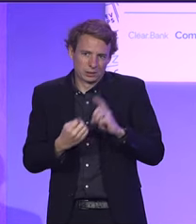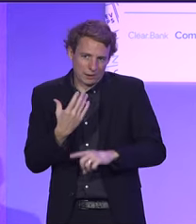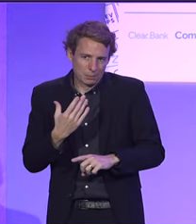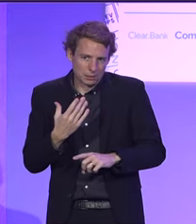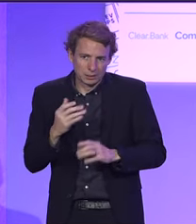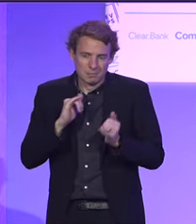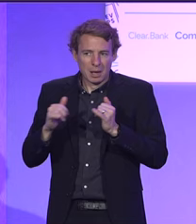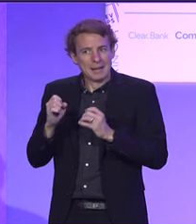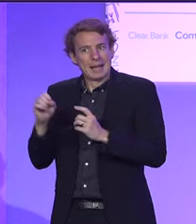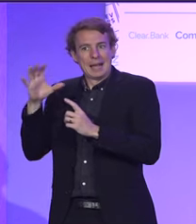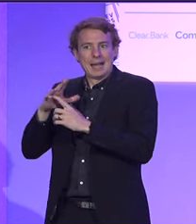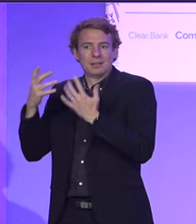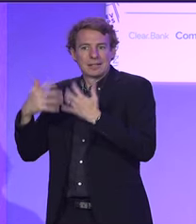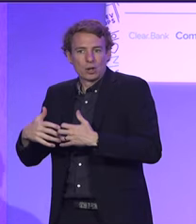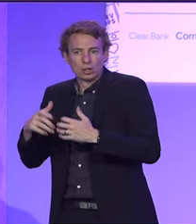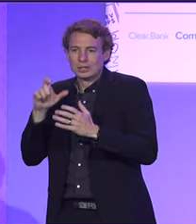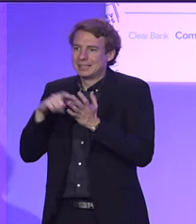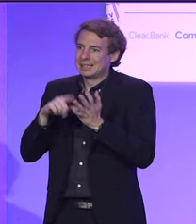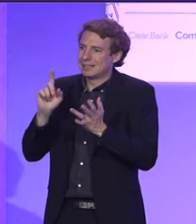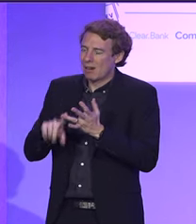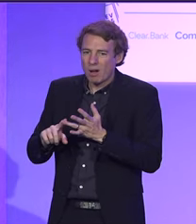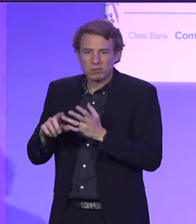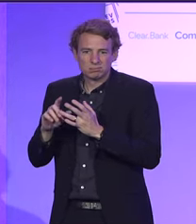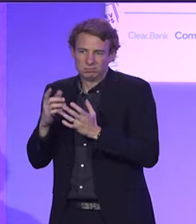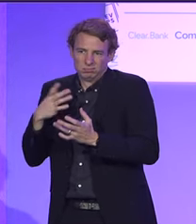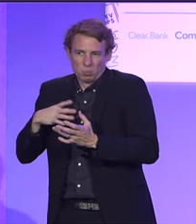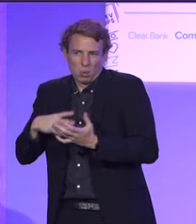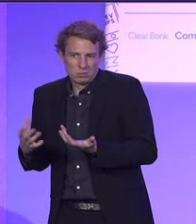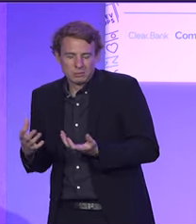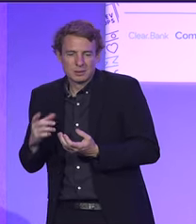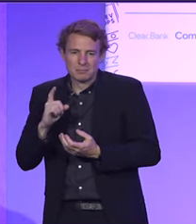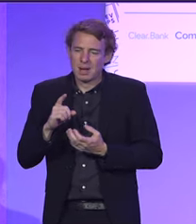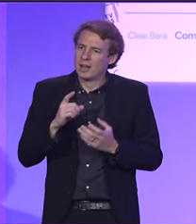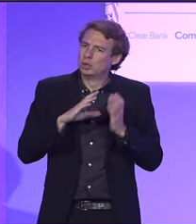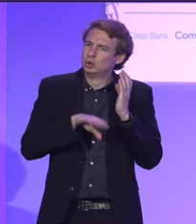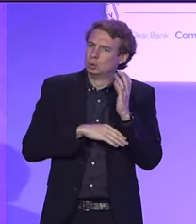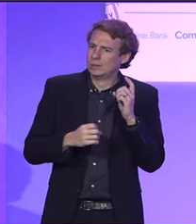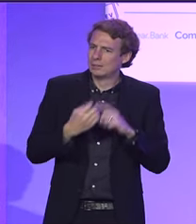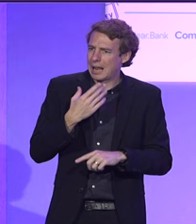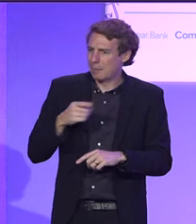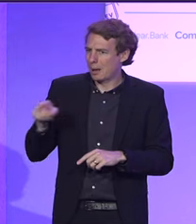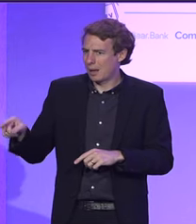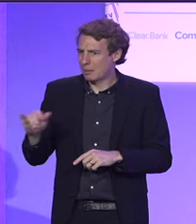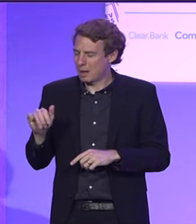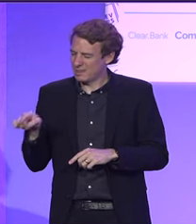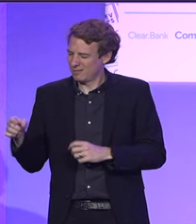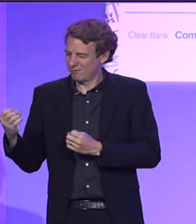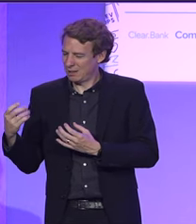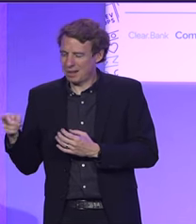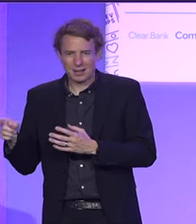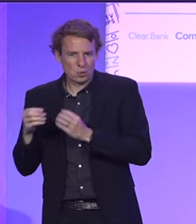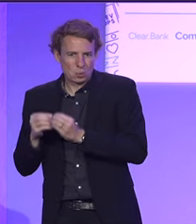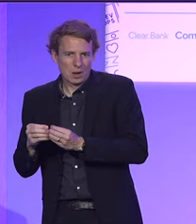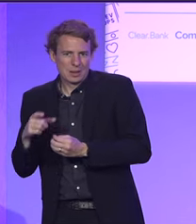or CTO in the room, they haven't been a junior developer in a very long time. So their feedback might not be as relevant. So just think about